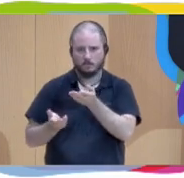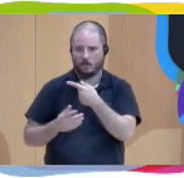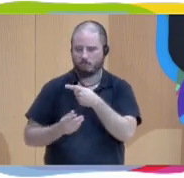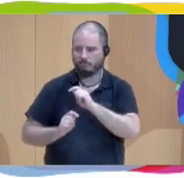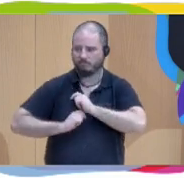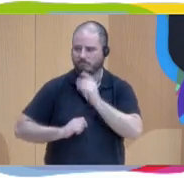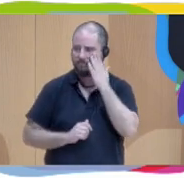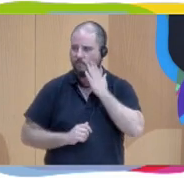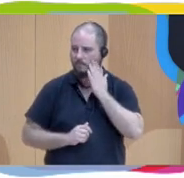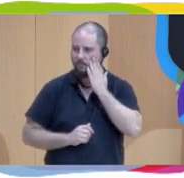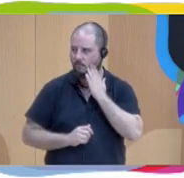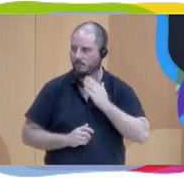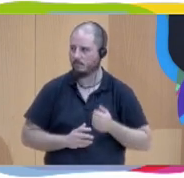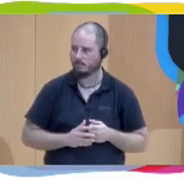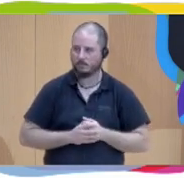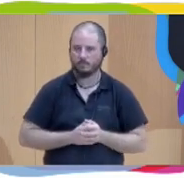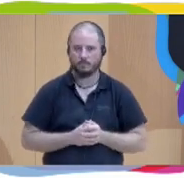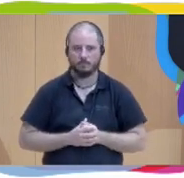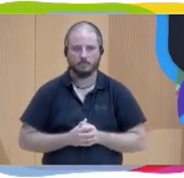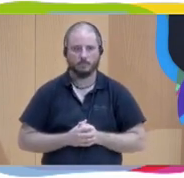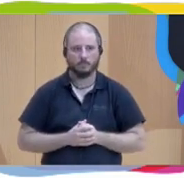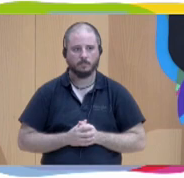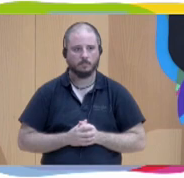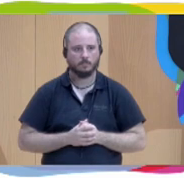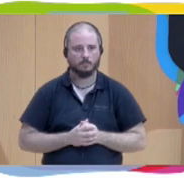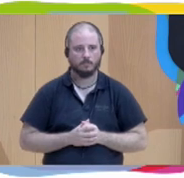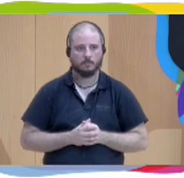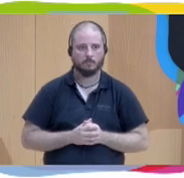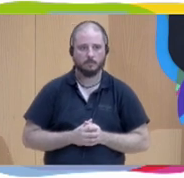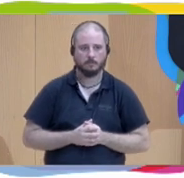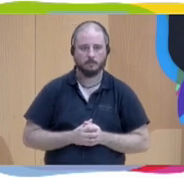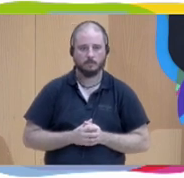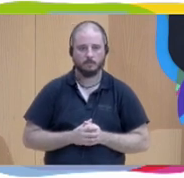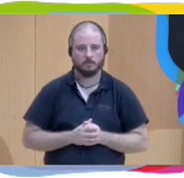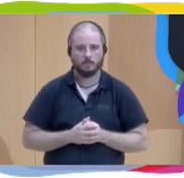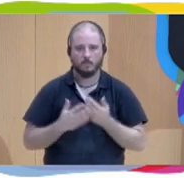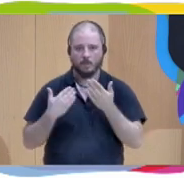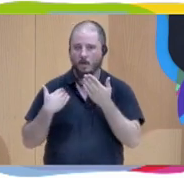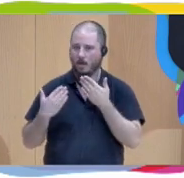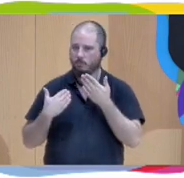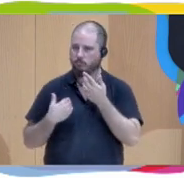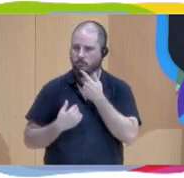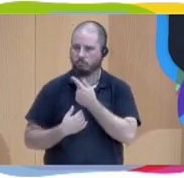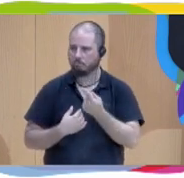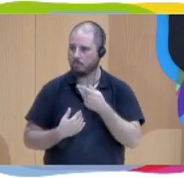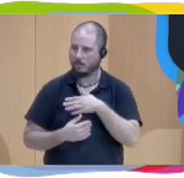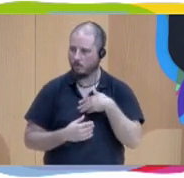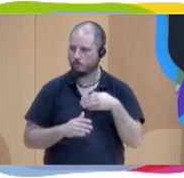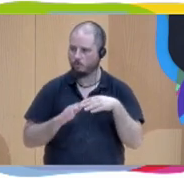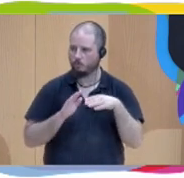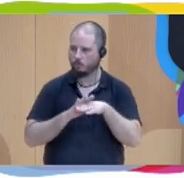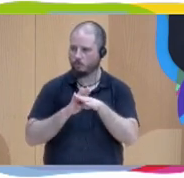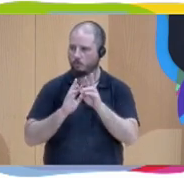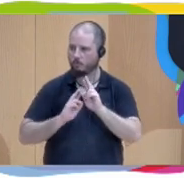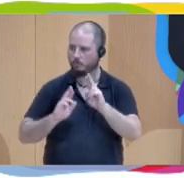we said to each other, we want to continue, hopefully we can do it. And then it